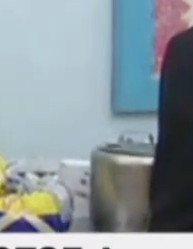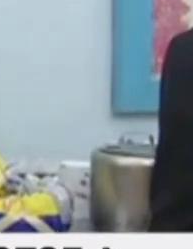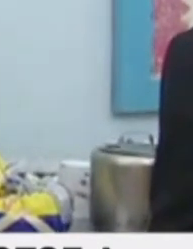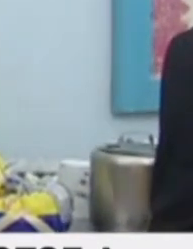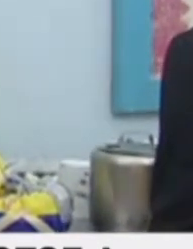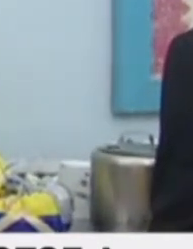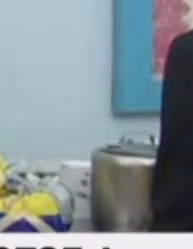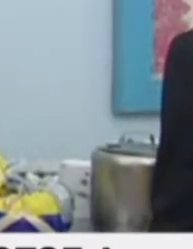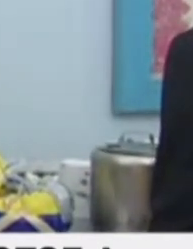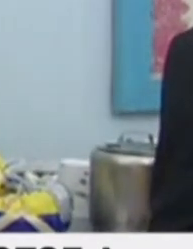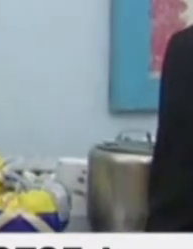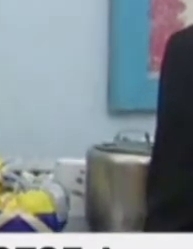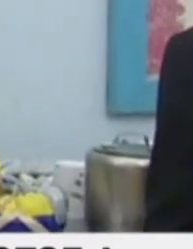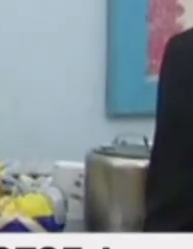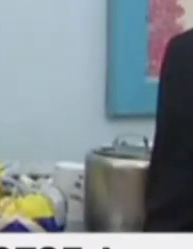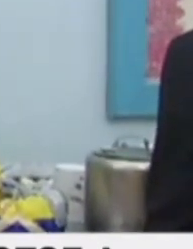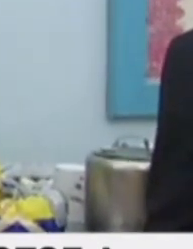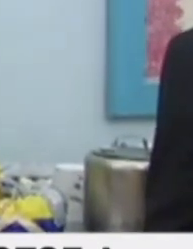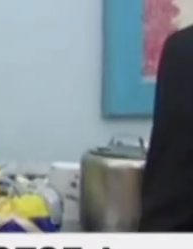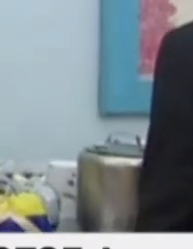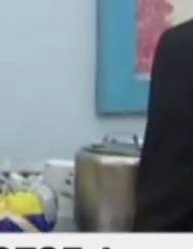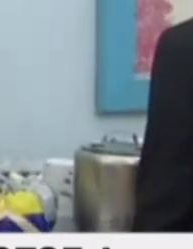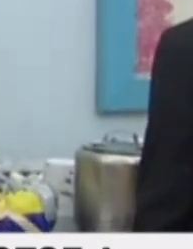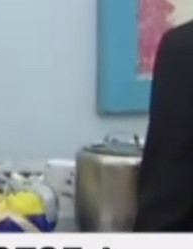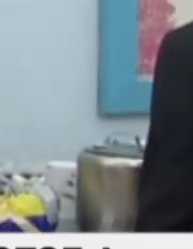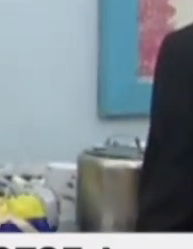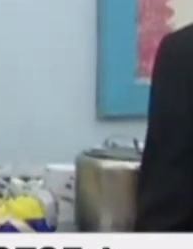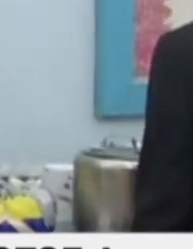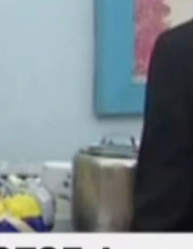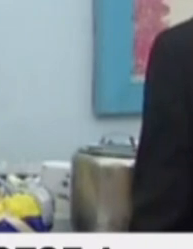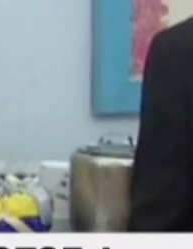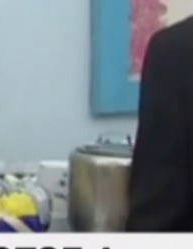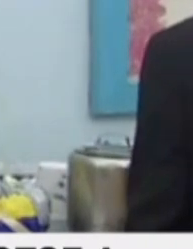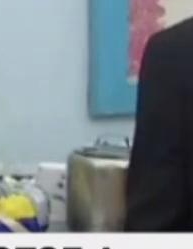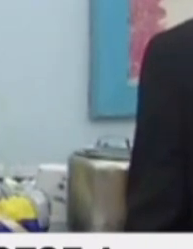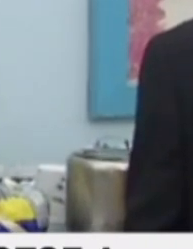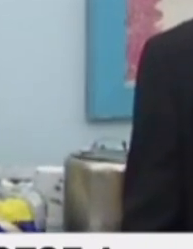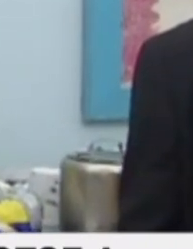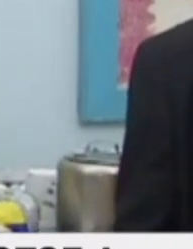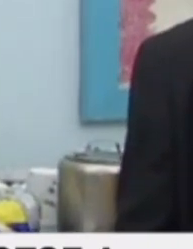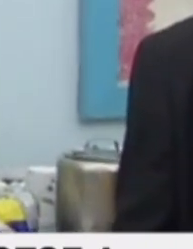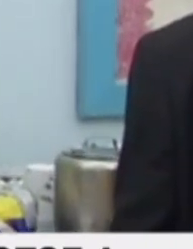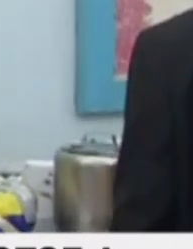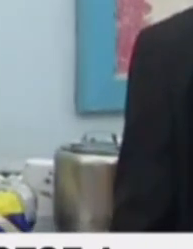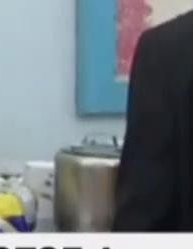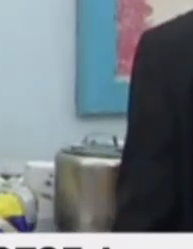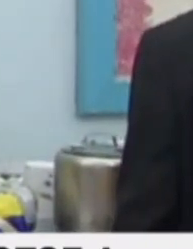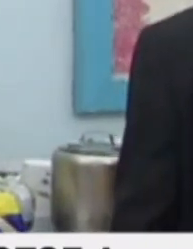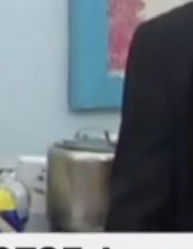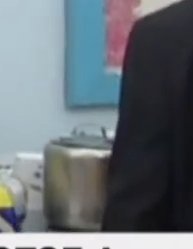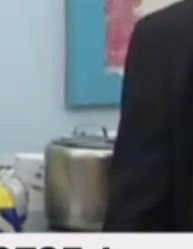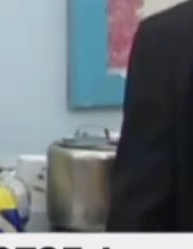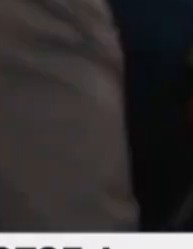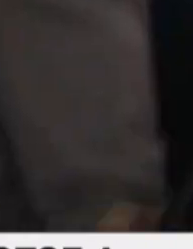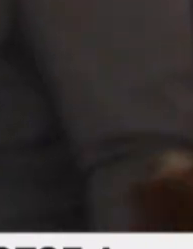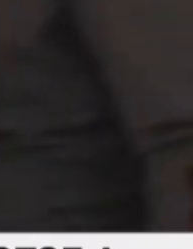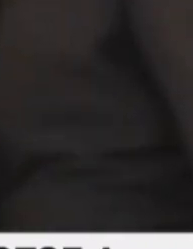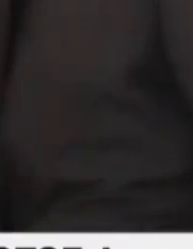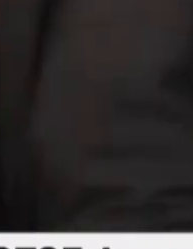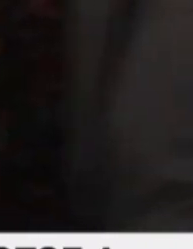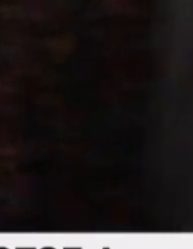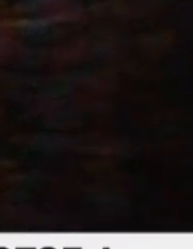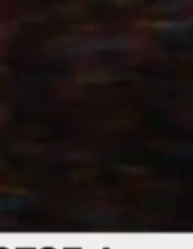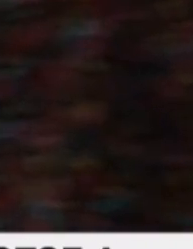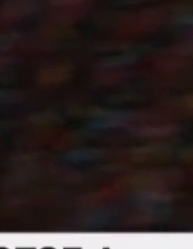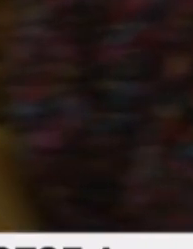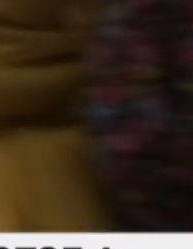into that, the roadworthiness of the bus. Because even after the accident, you are able to see the tires, whether they were